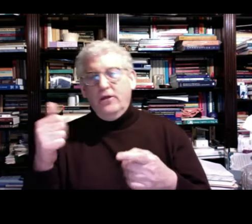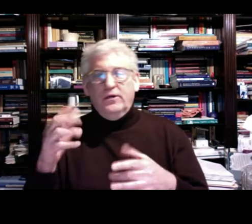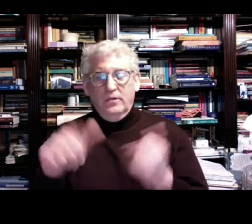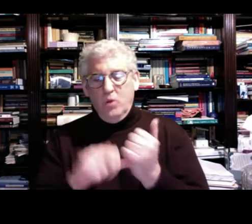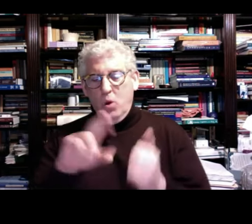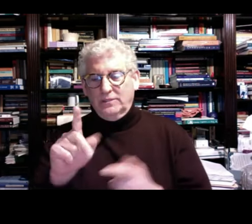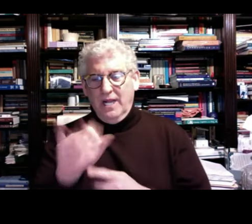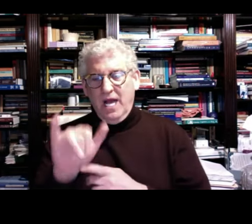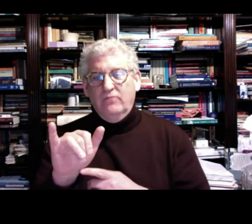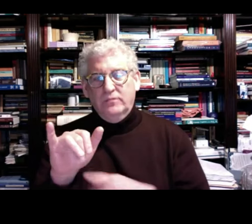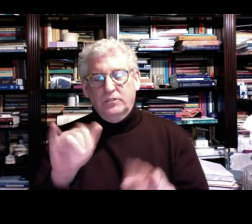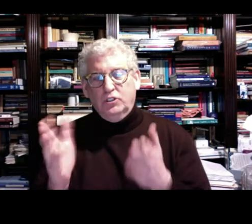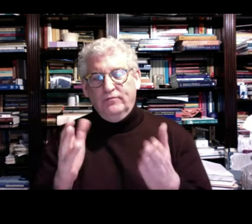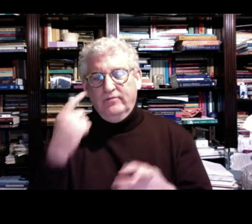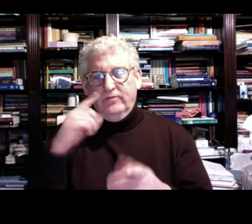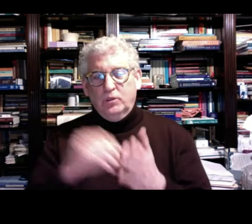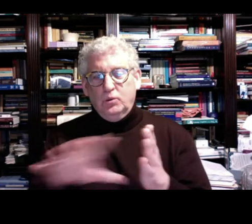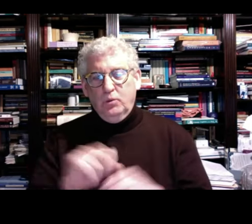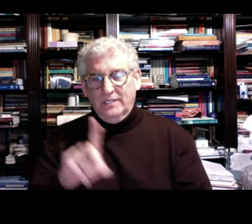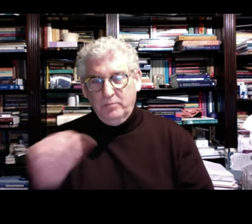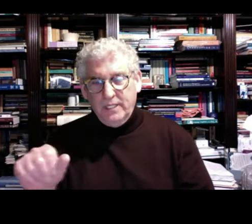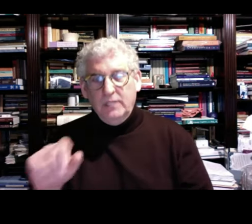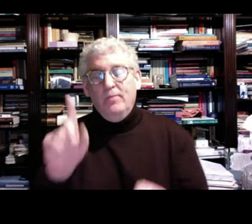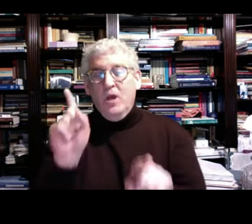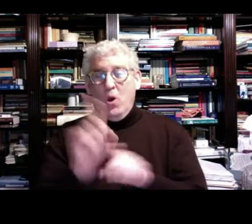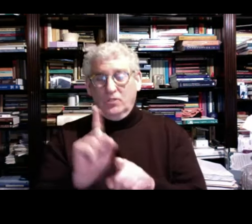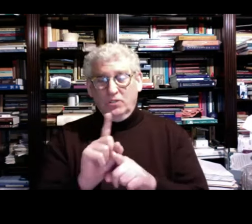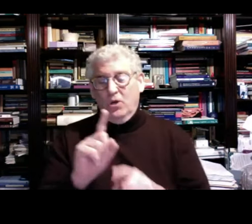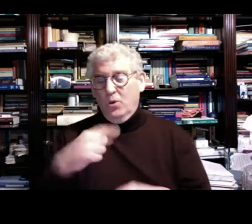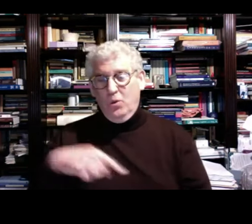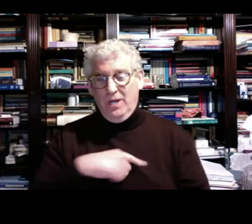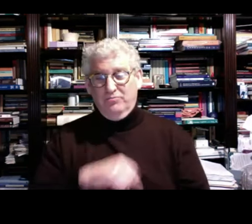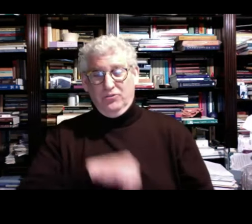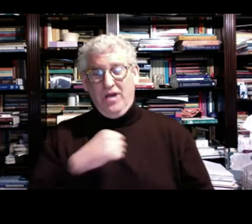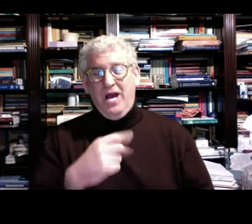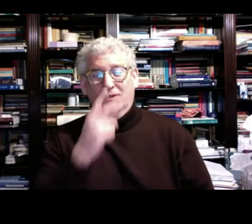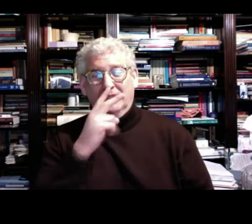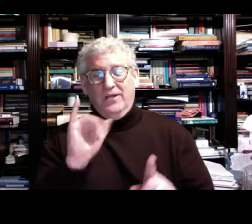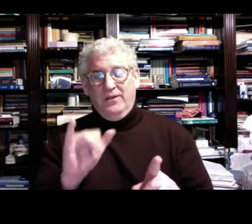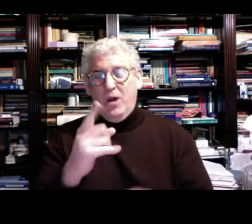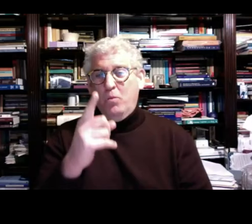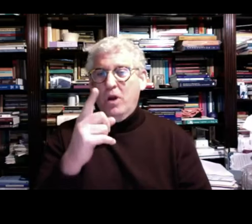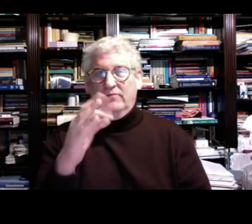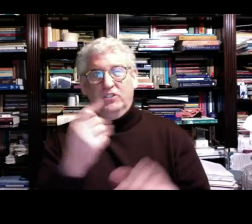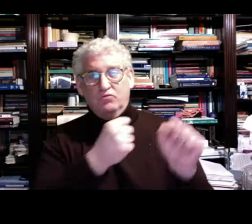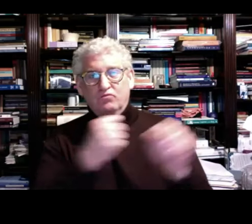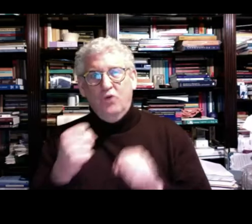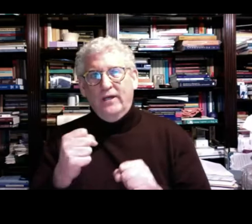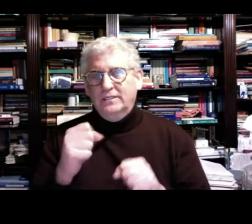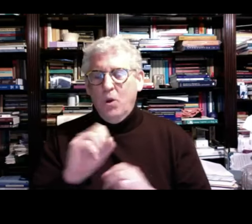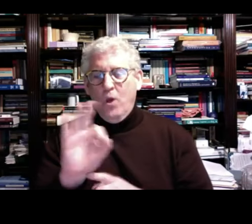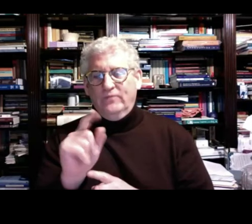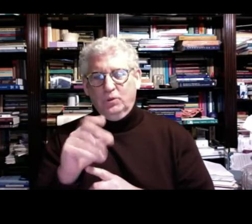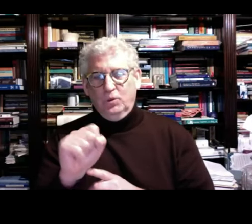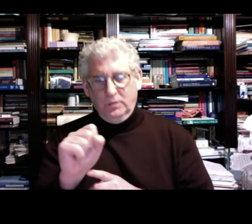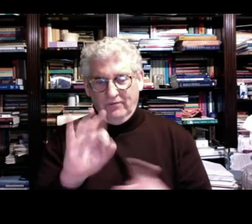accessibility, interpretive services like we're using tonight, assistive technology, things for students with disabilities. So they've carried on that legacy, and I'm very proud